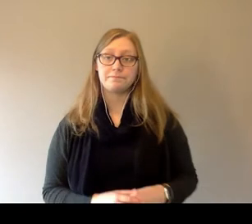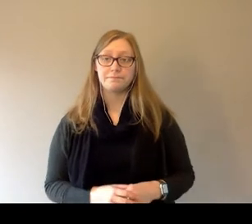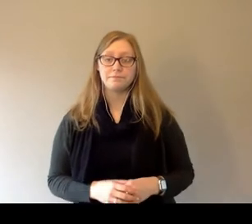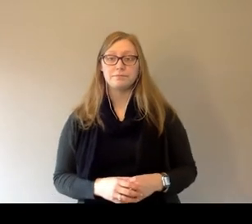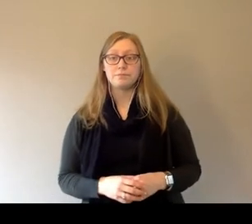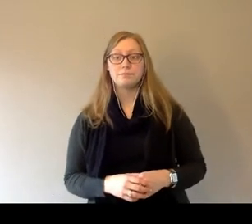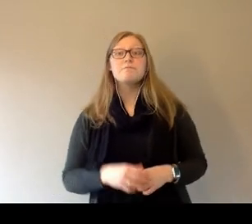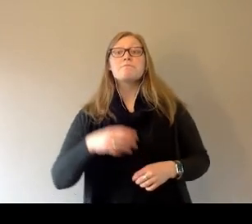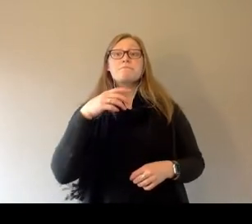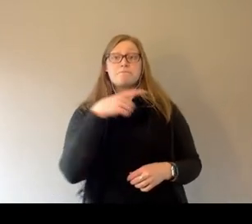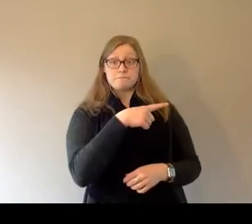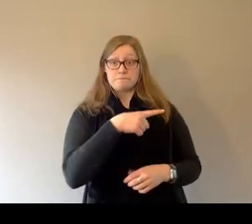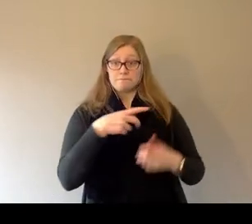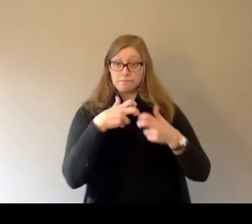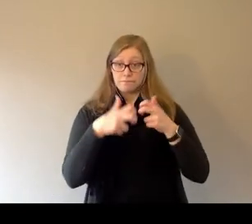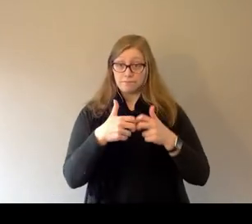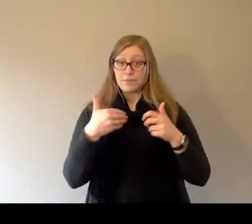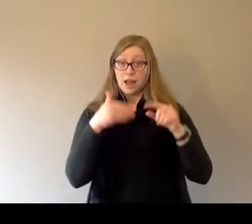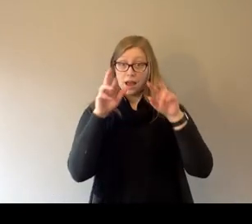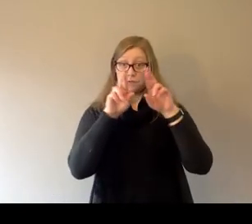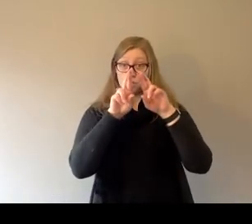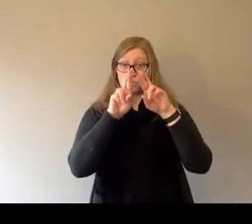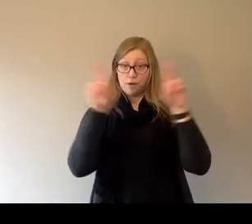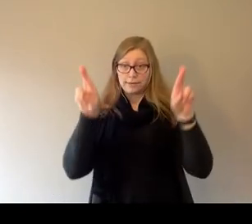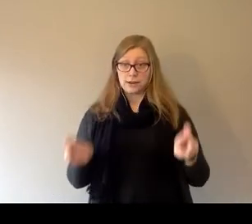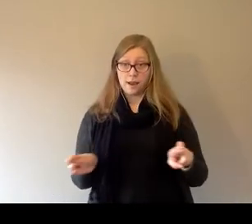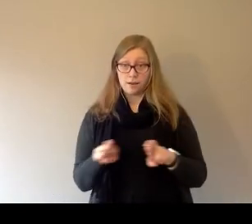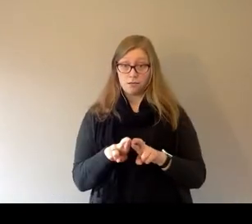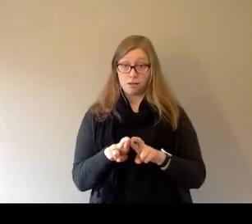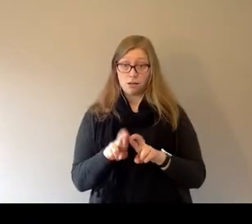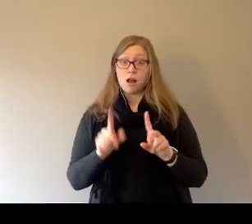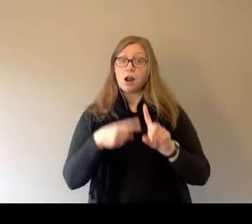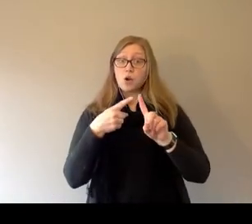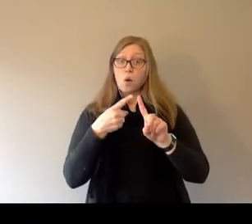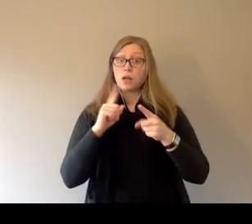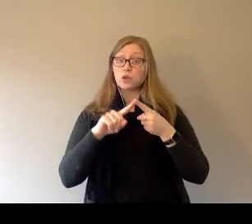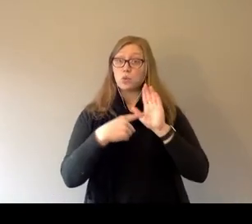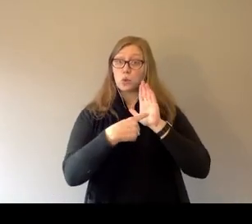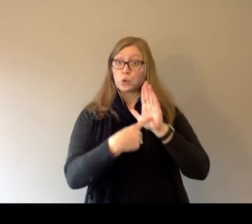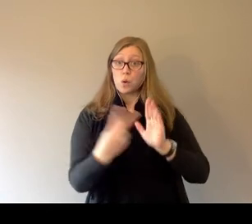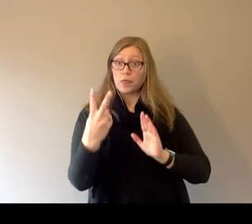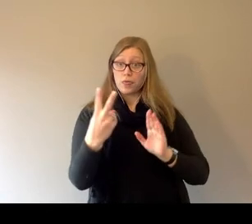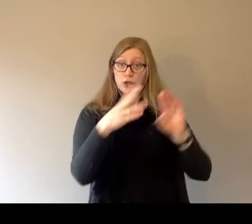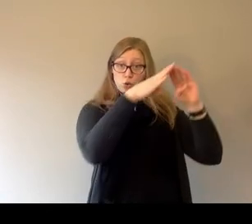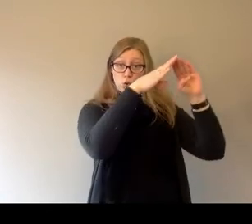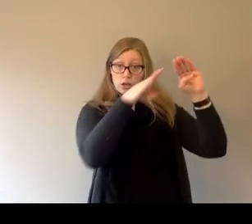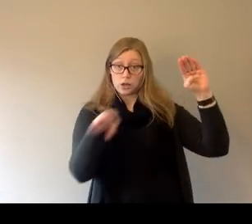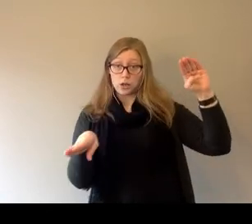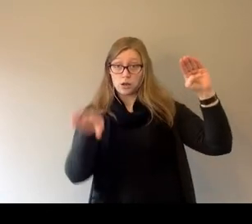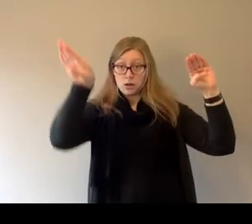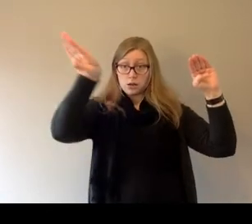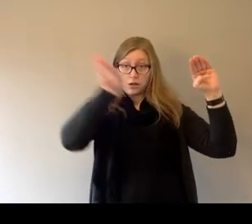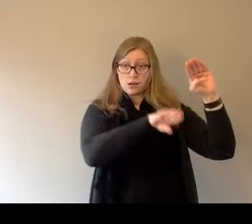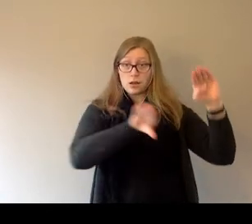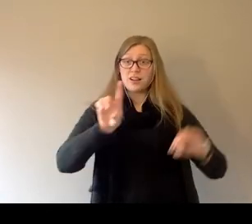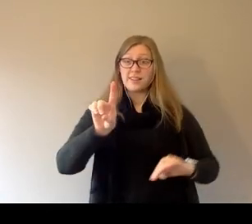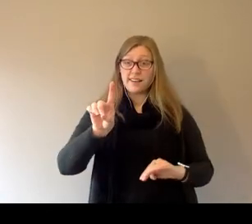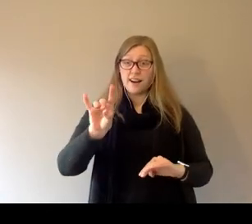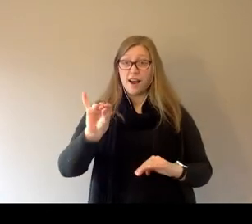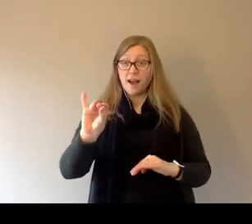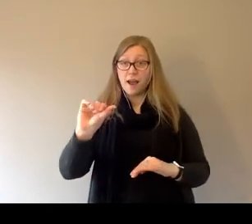a rectangle, and our goal is to show that the two diagonals are the same length, that